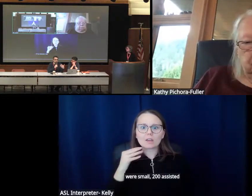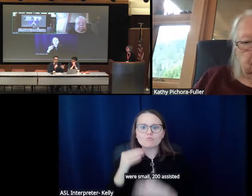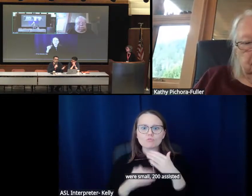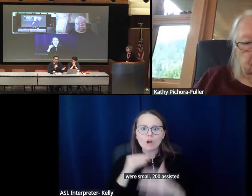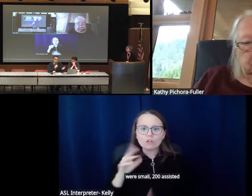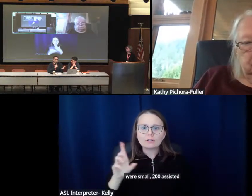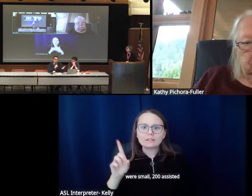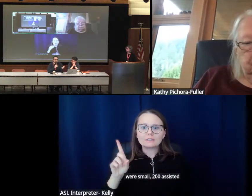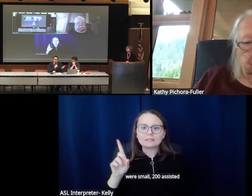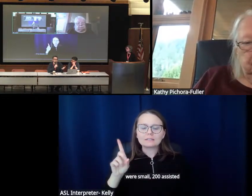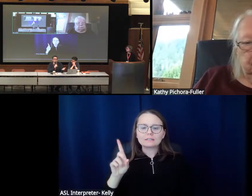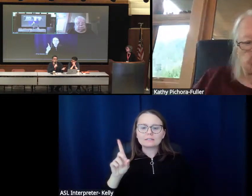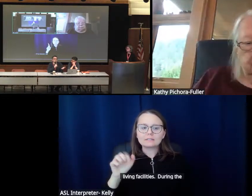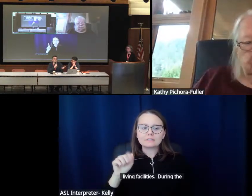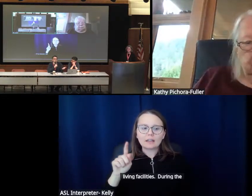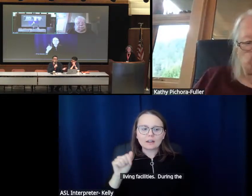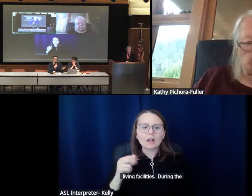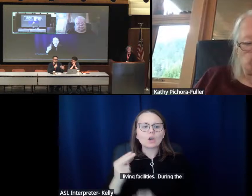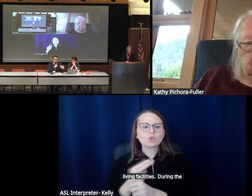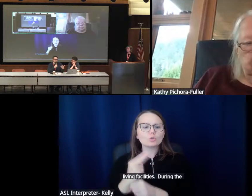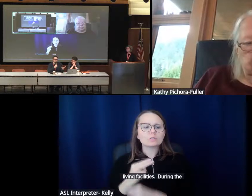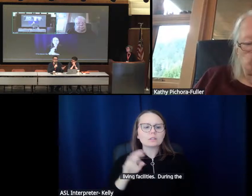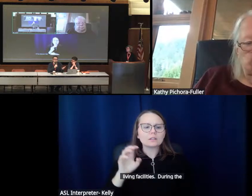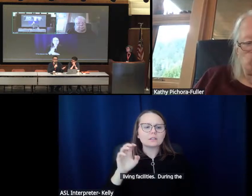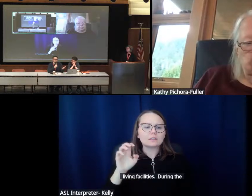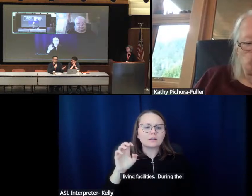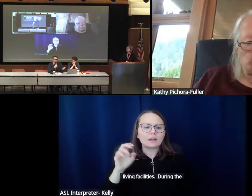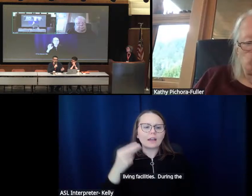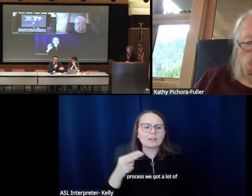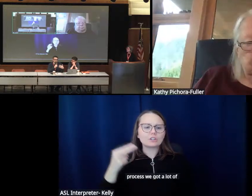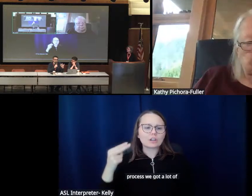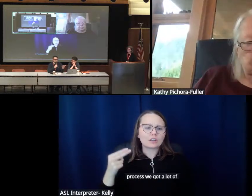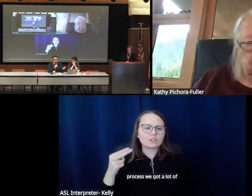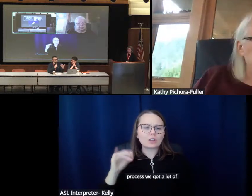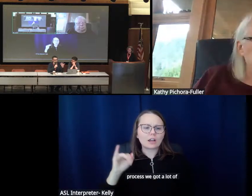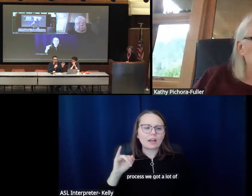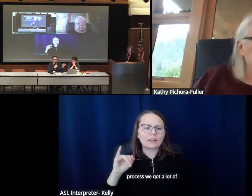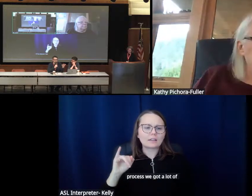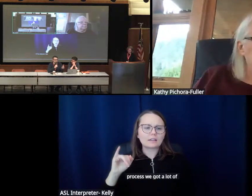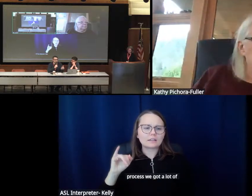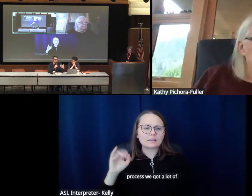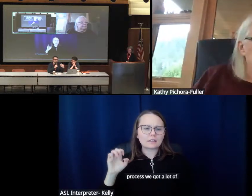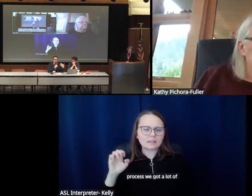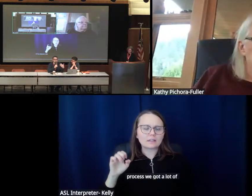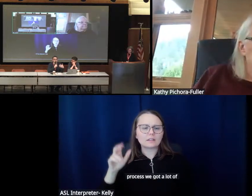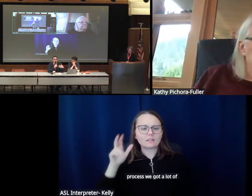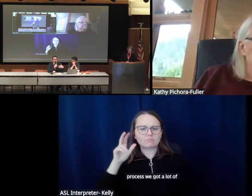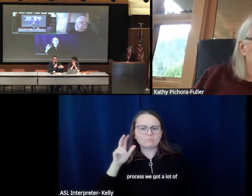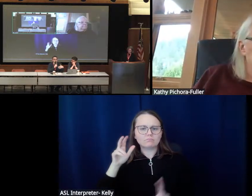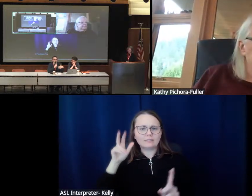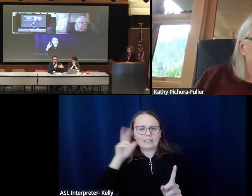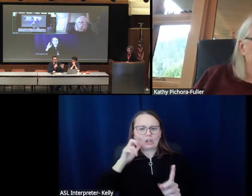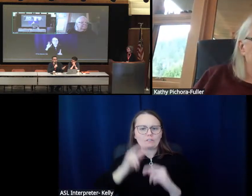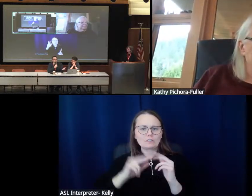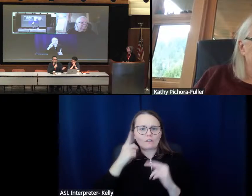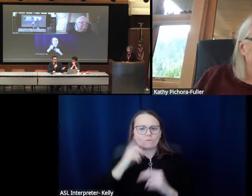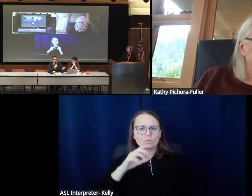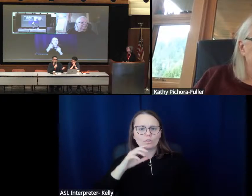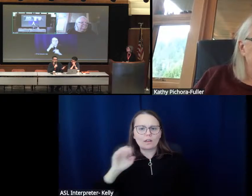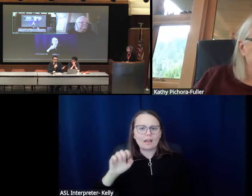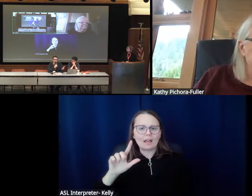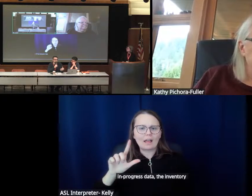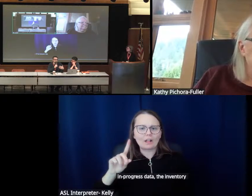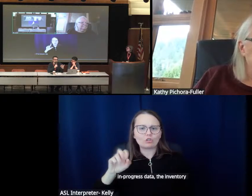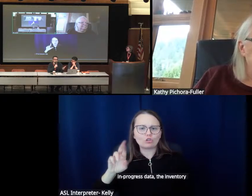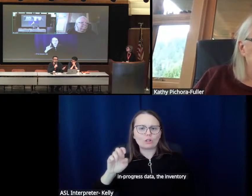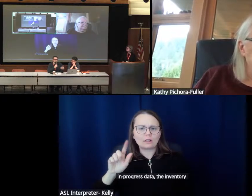example of the HHIE, the hearing handicap for the inventory for the elderly, which is poorly named, but it was created with 240